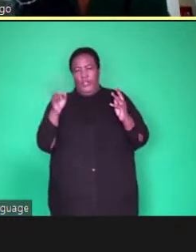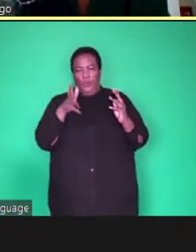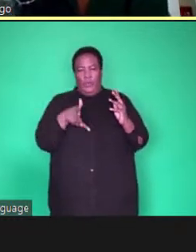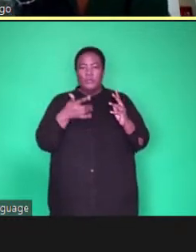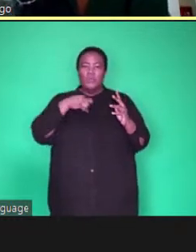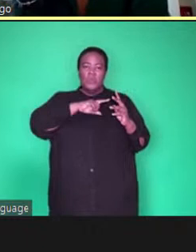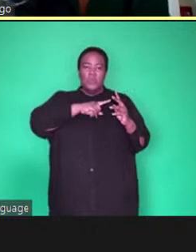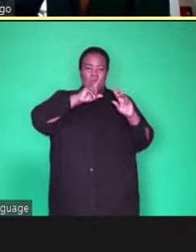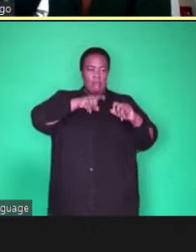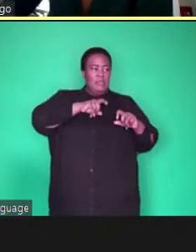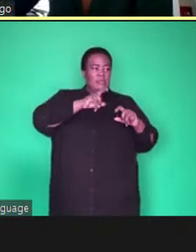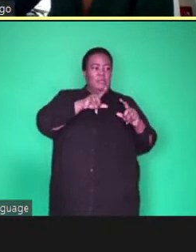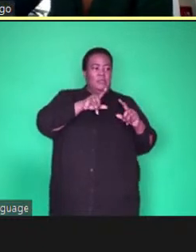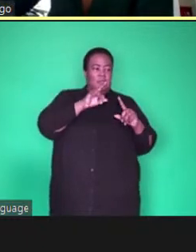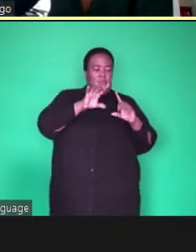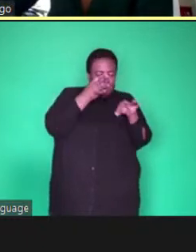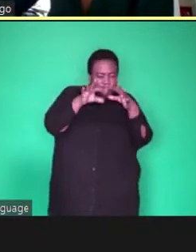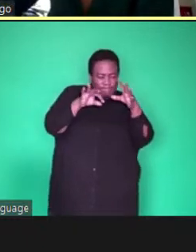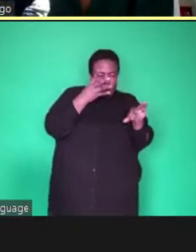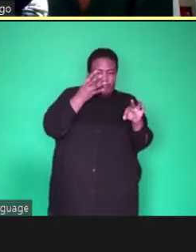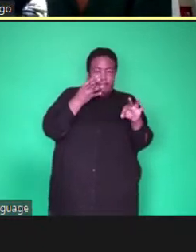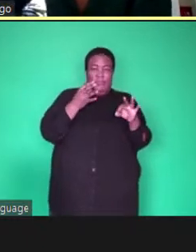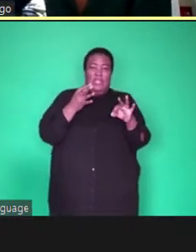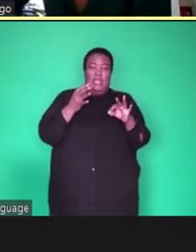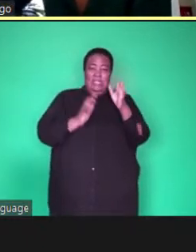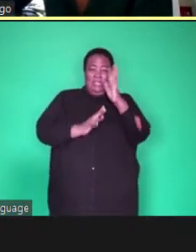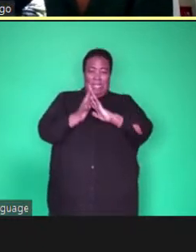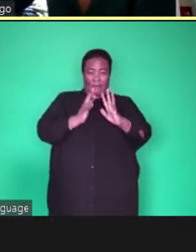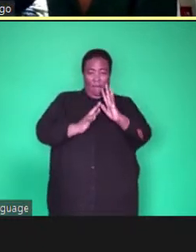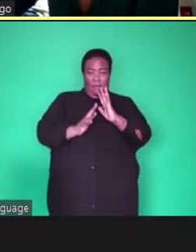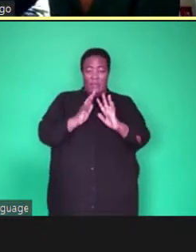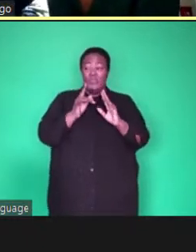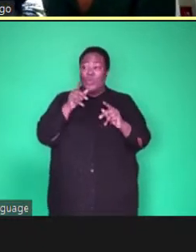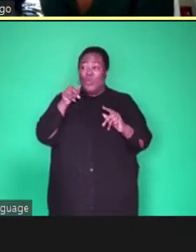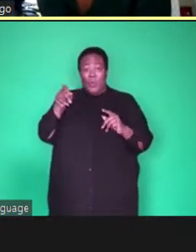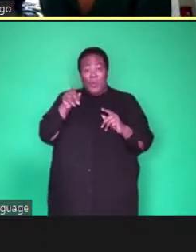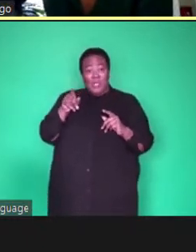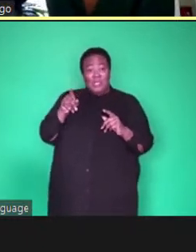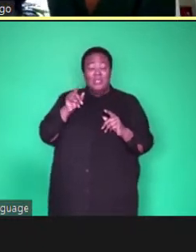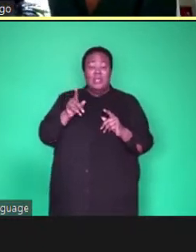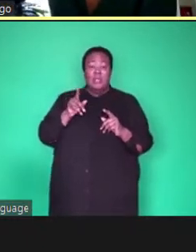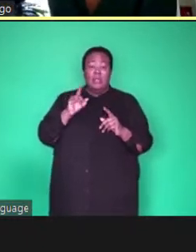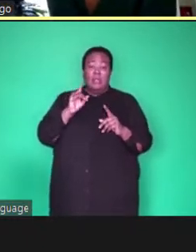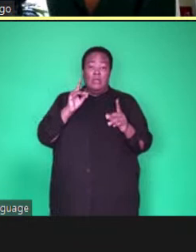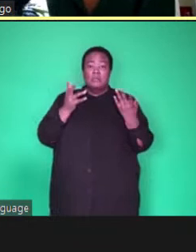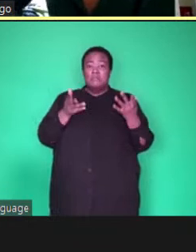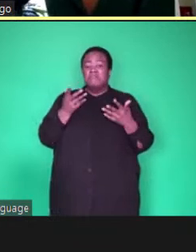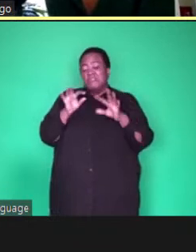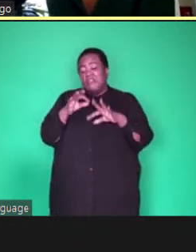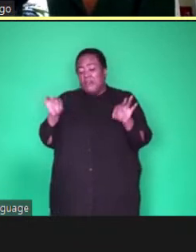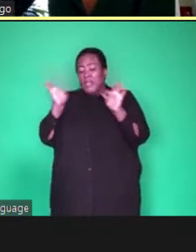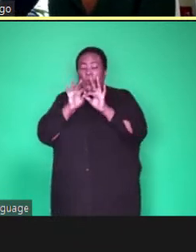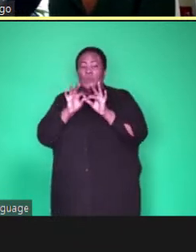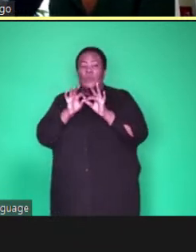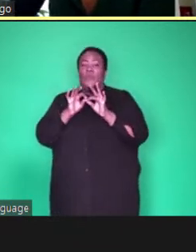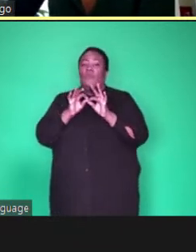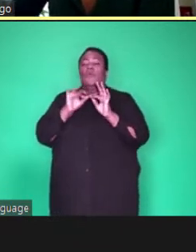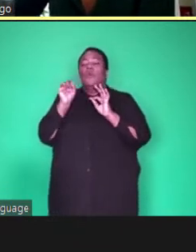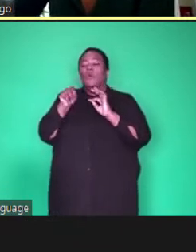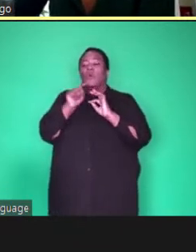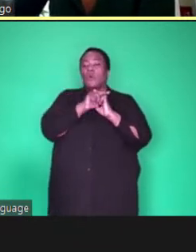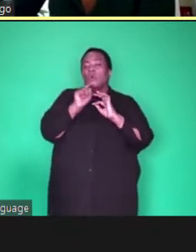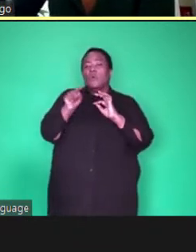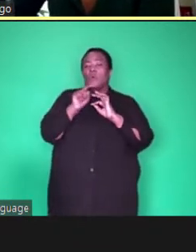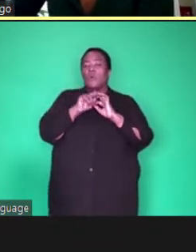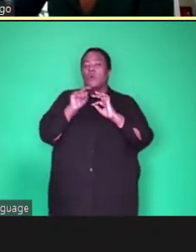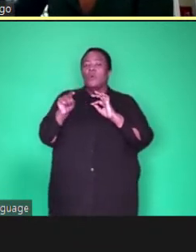very carefully, which is exactly the potential value of using these data sources, is trying to identify trends as